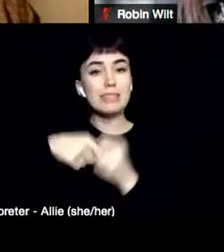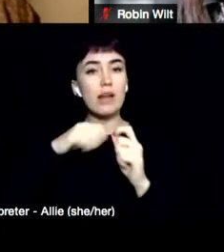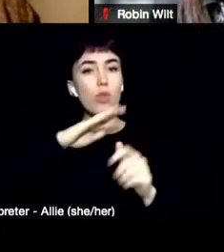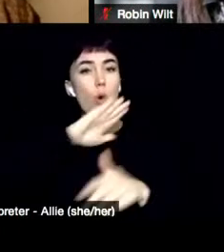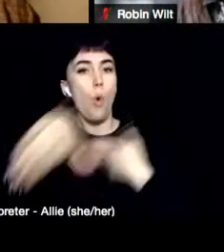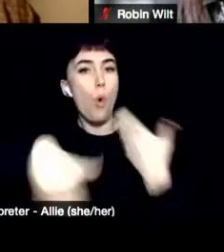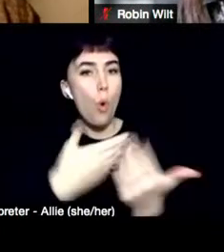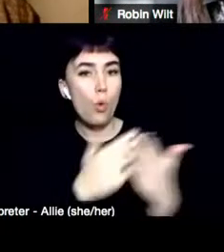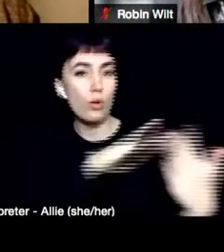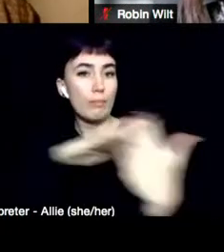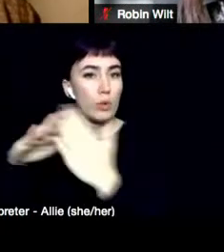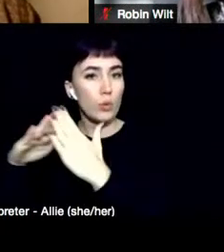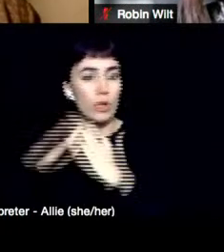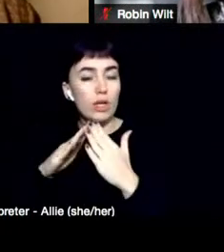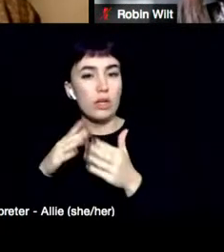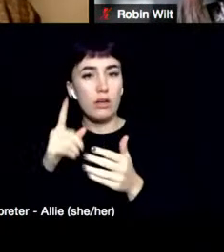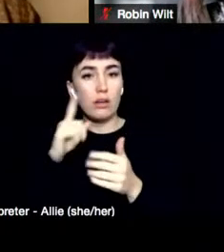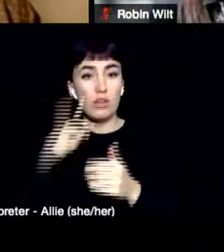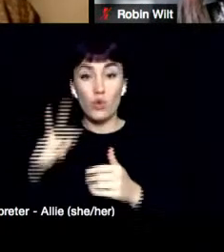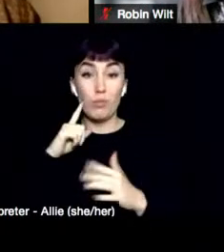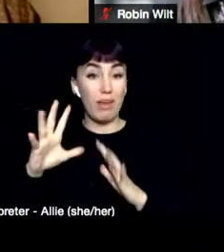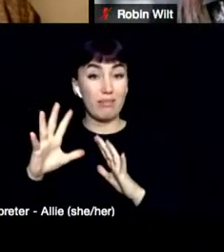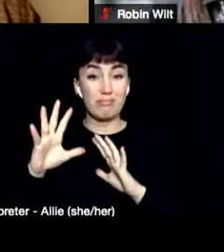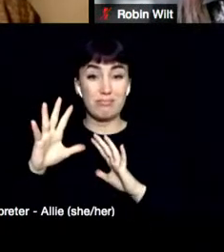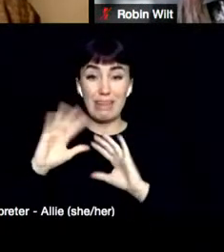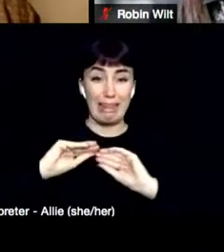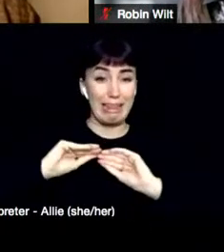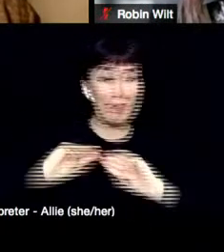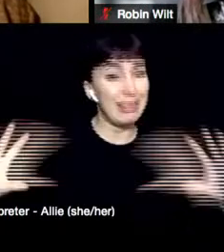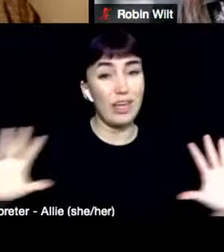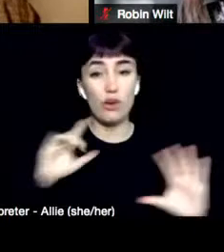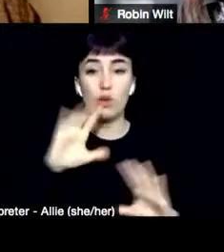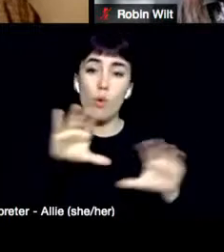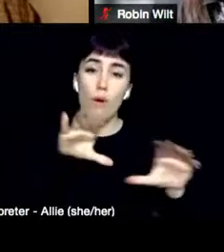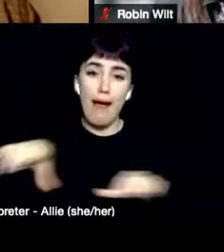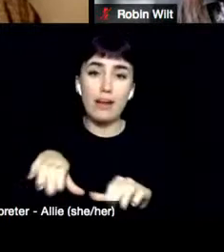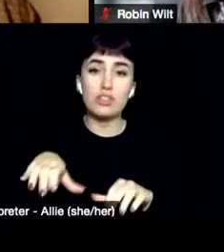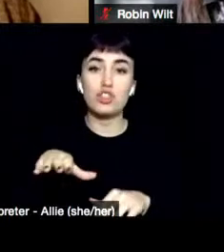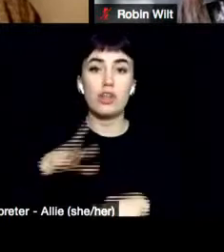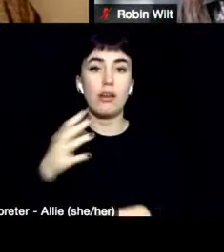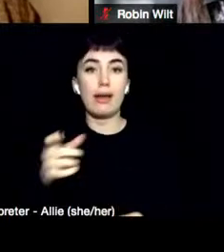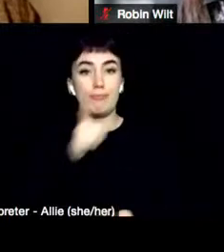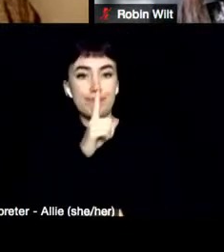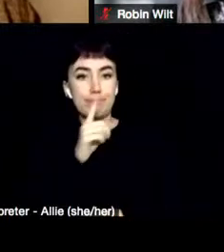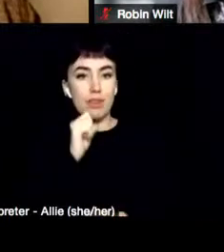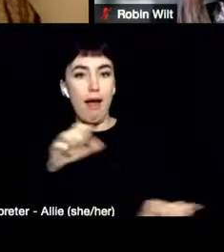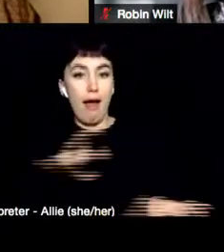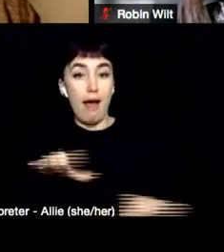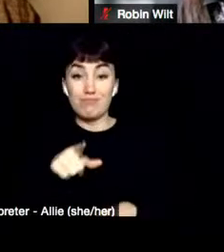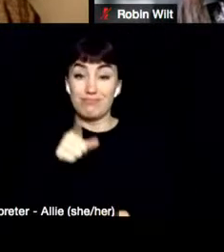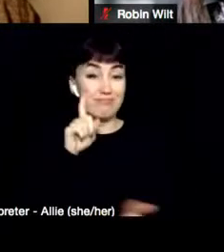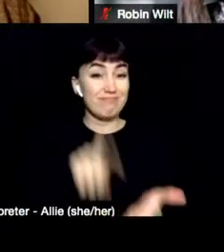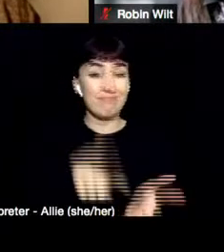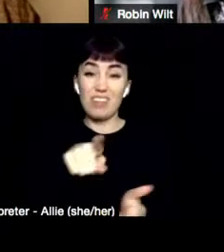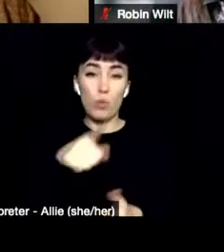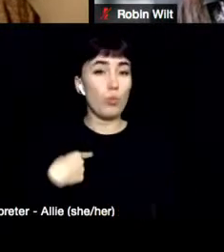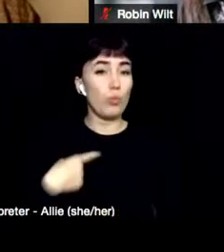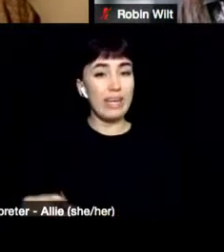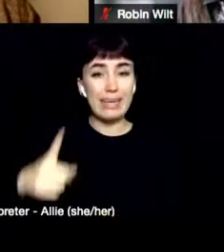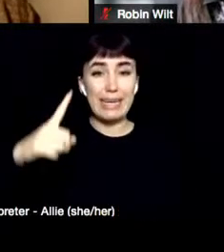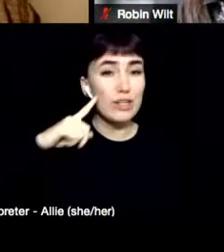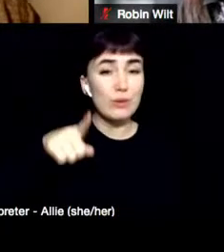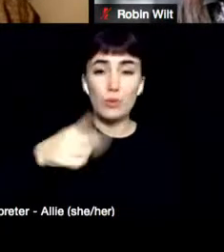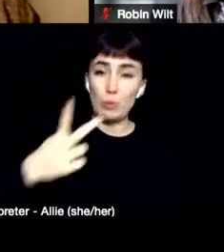community. You have been very loud and clear in both your actions and inactions. We have heard you, we have seen you, and it